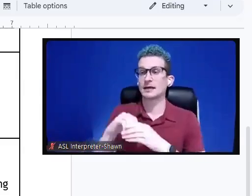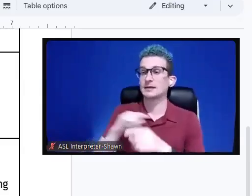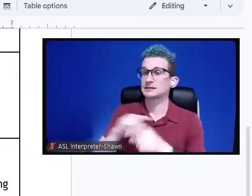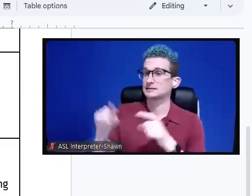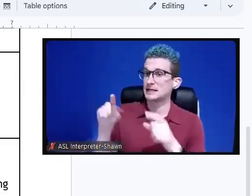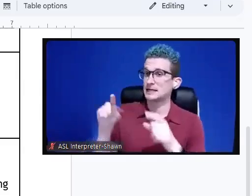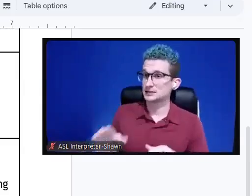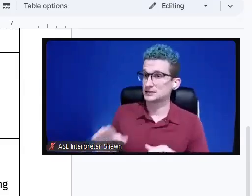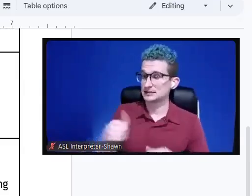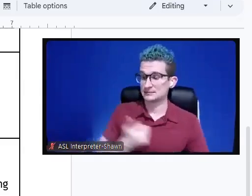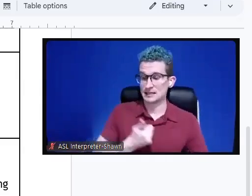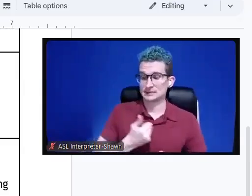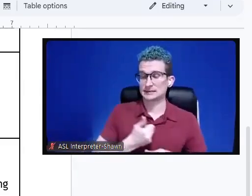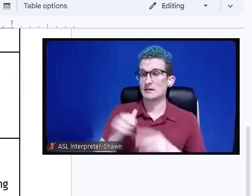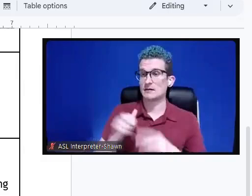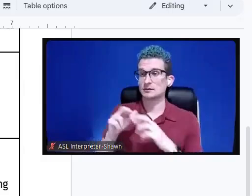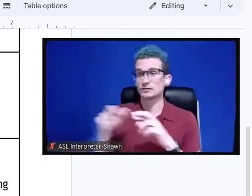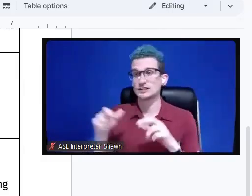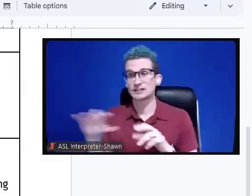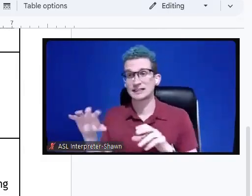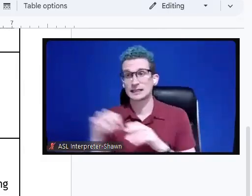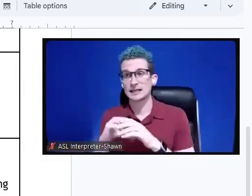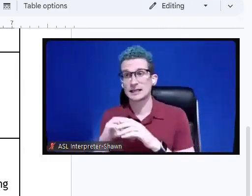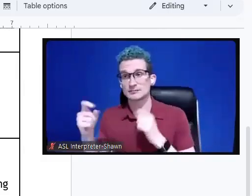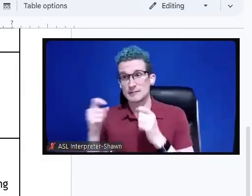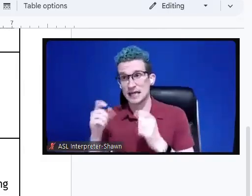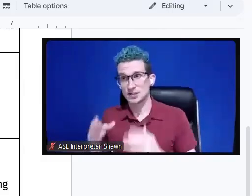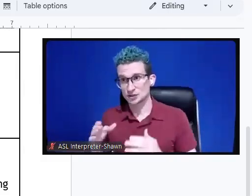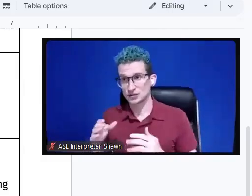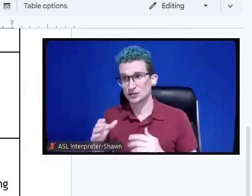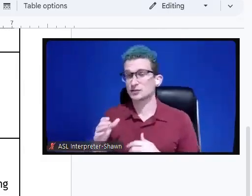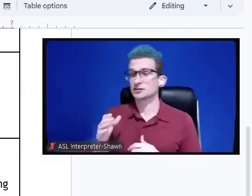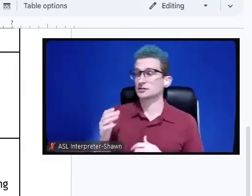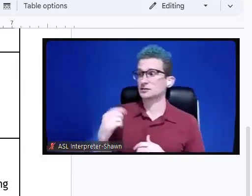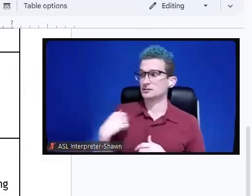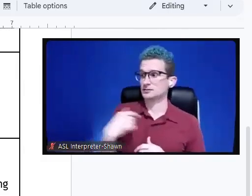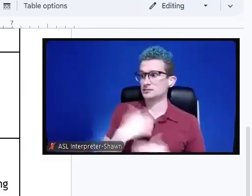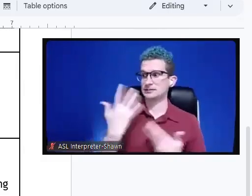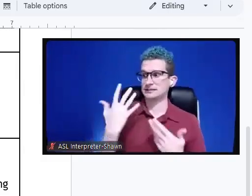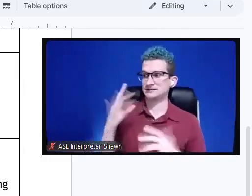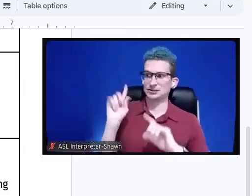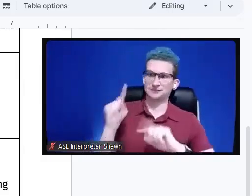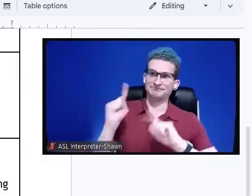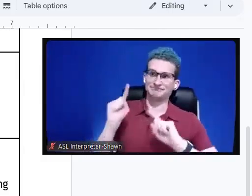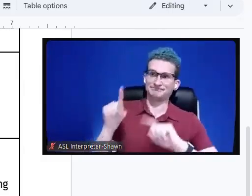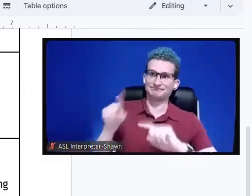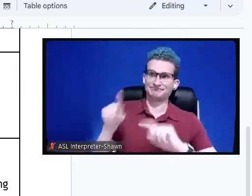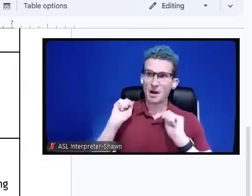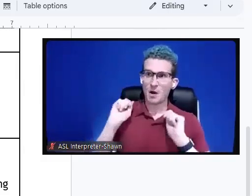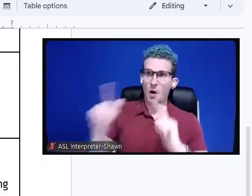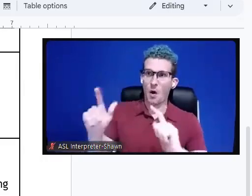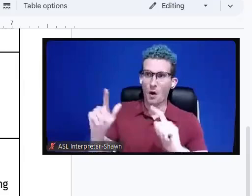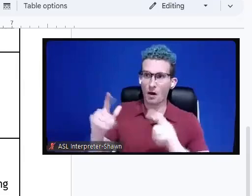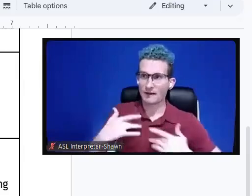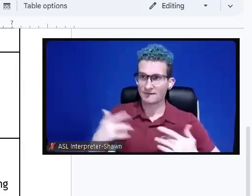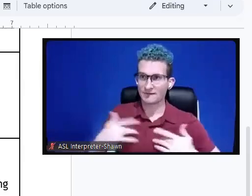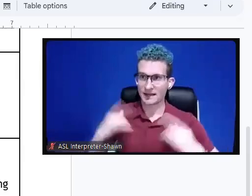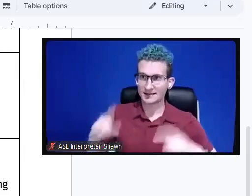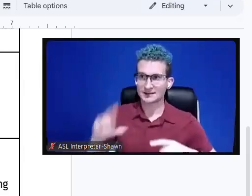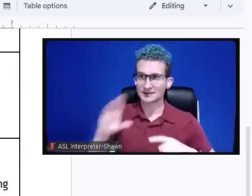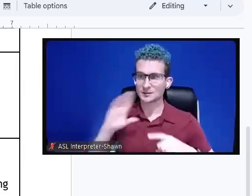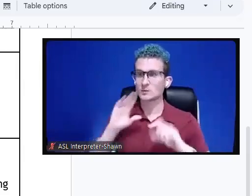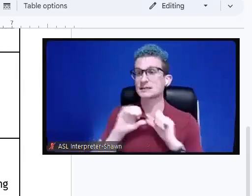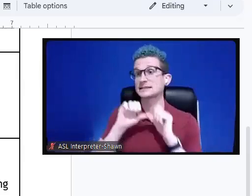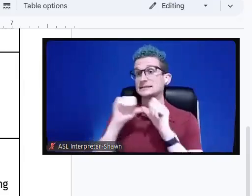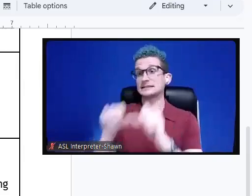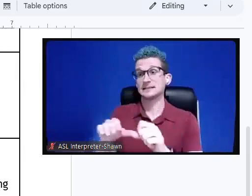manager, have attended all of those events and will continue to do so to continue to make those connections with community.